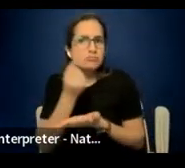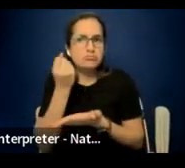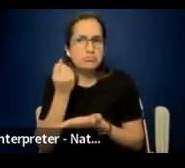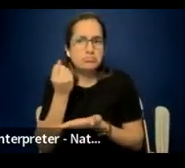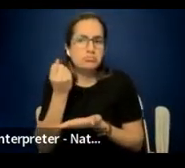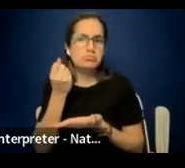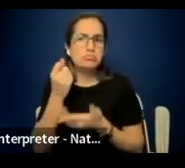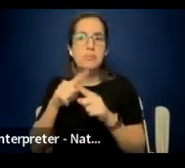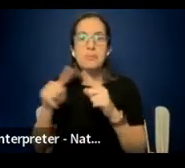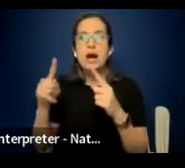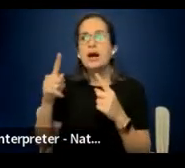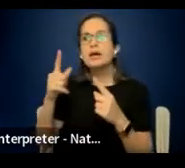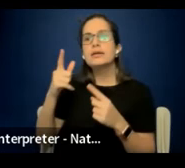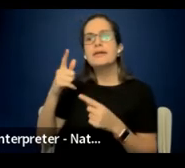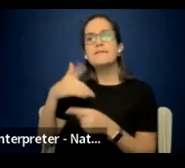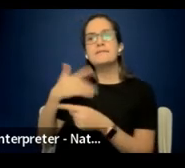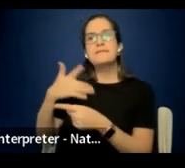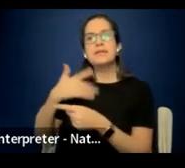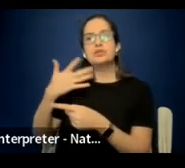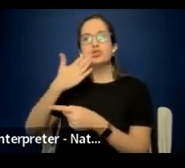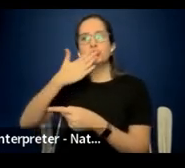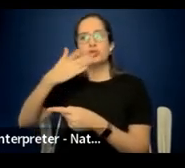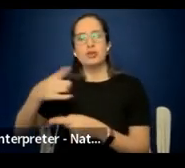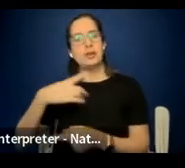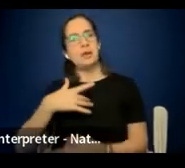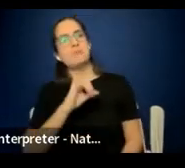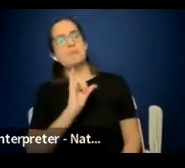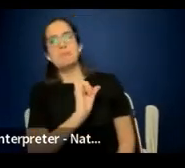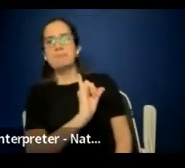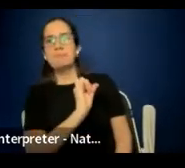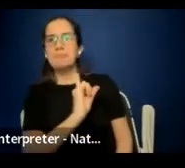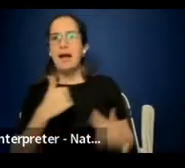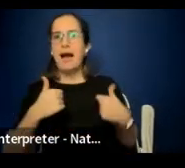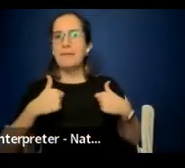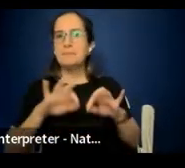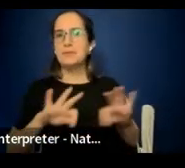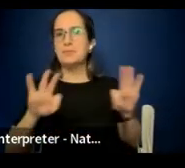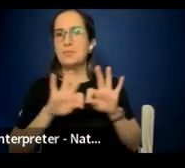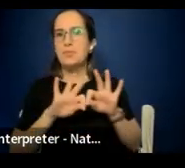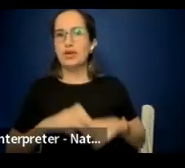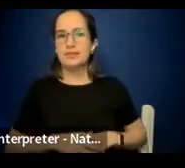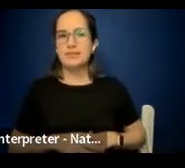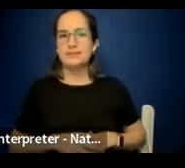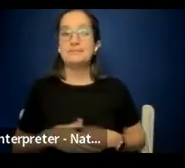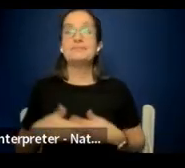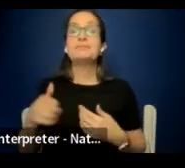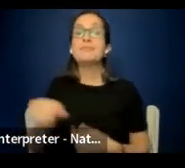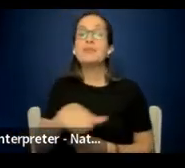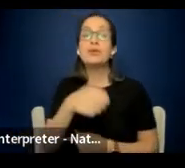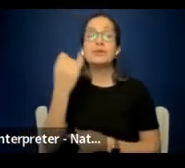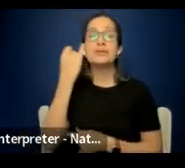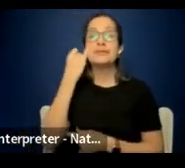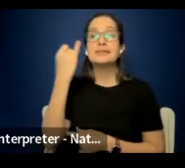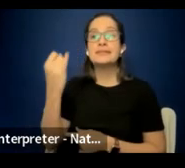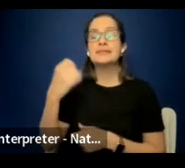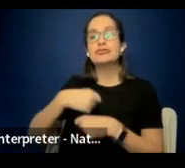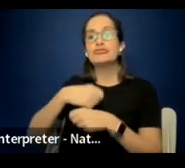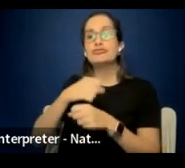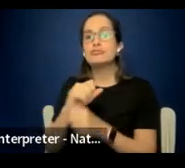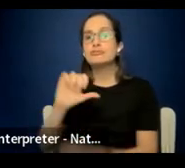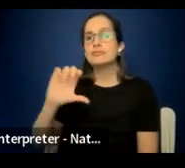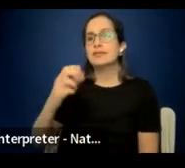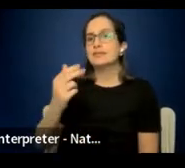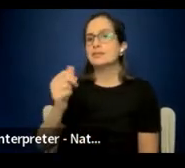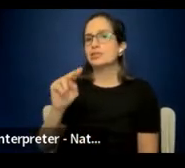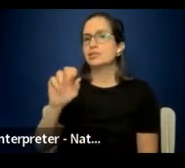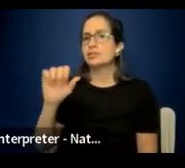to say. Creating channels for volunteers to connect with each other. Is it a Facebook page? Is it a Slack? Is it a WhatsApp? You